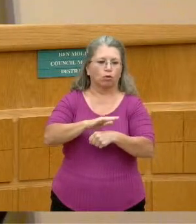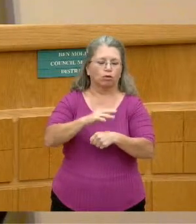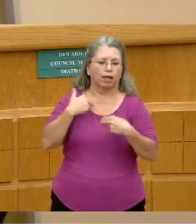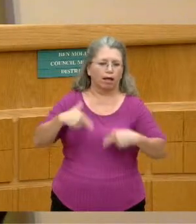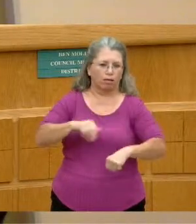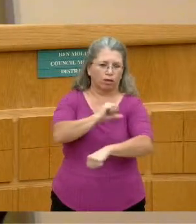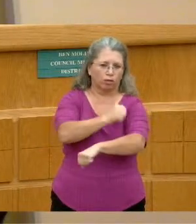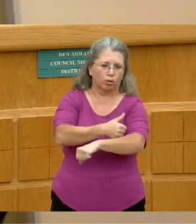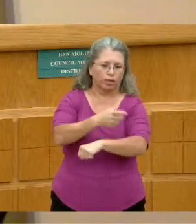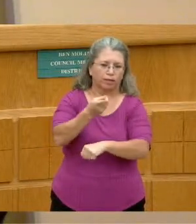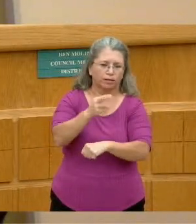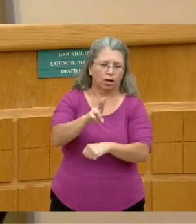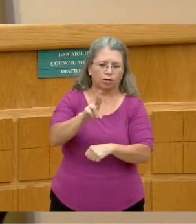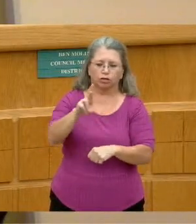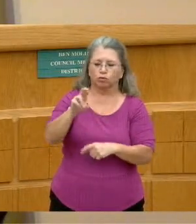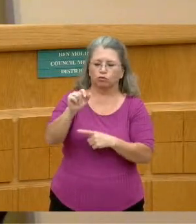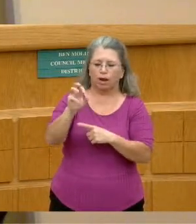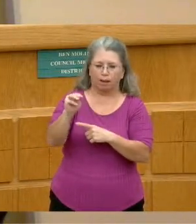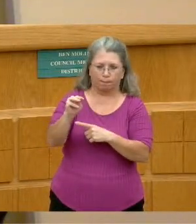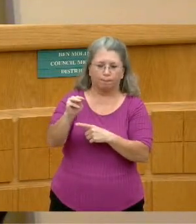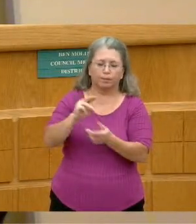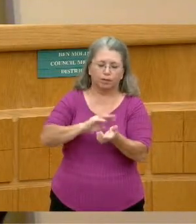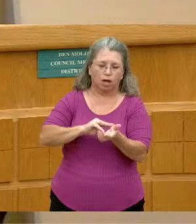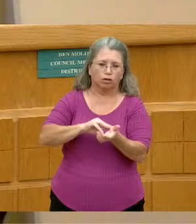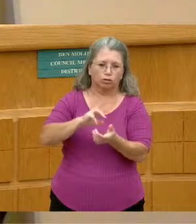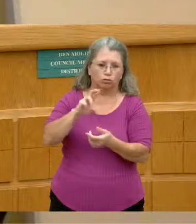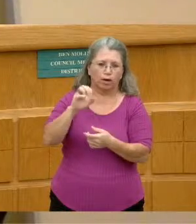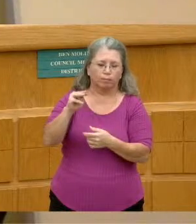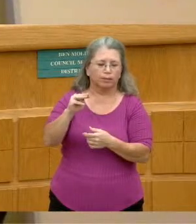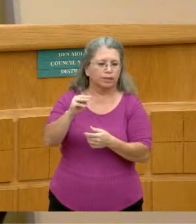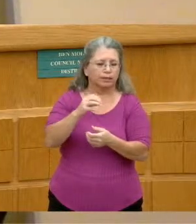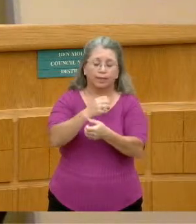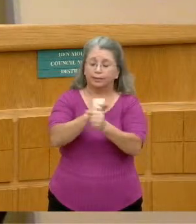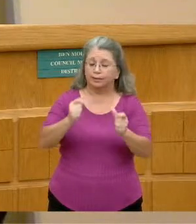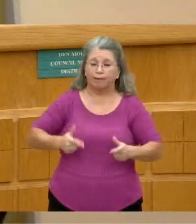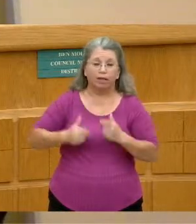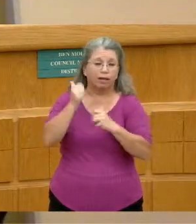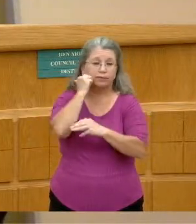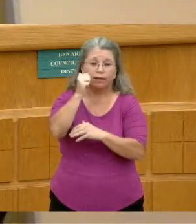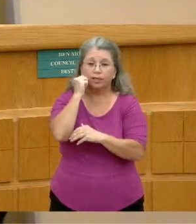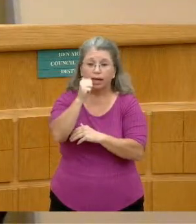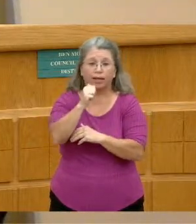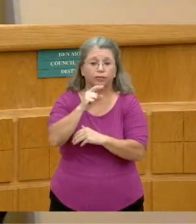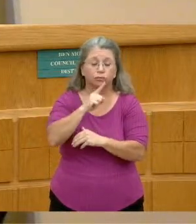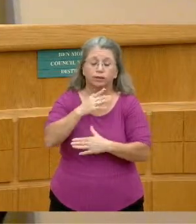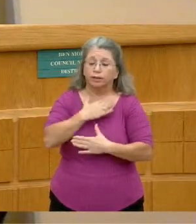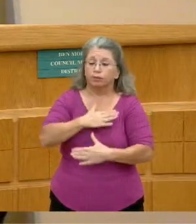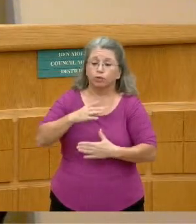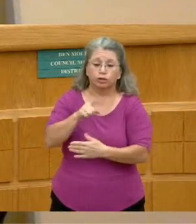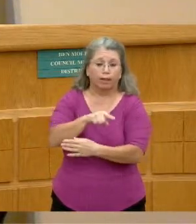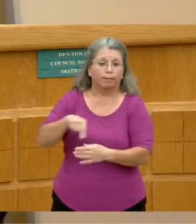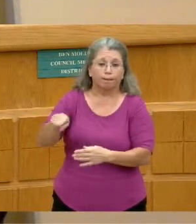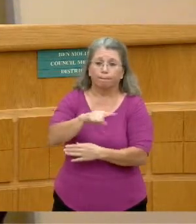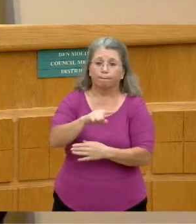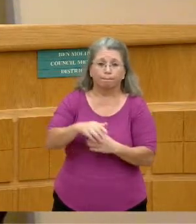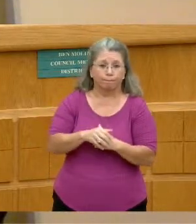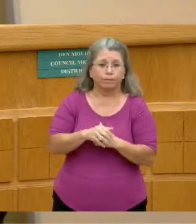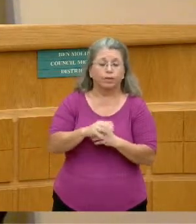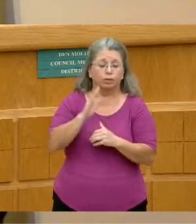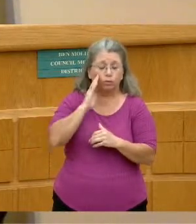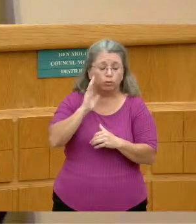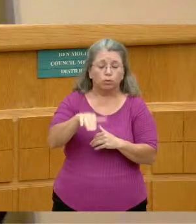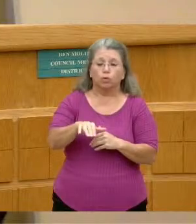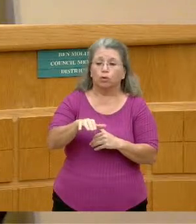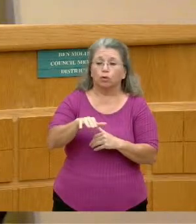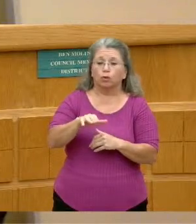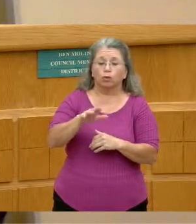You're saving lives every day, and we appreciate you because we know the hard work that you're doing right